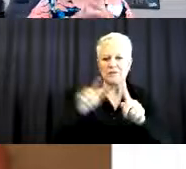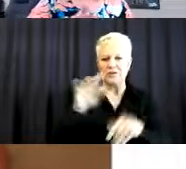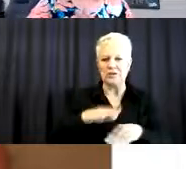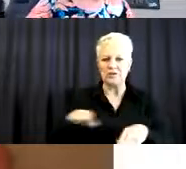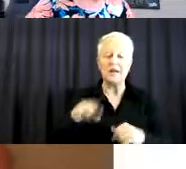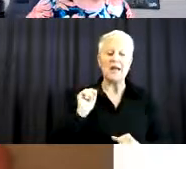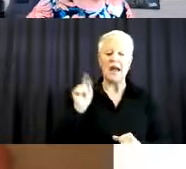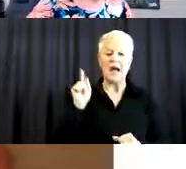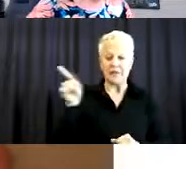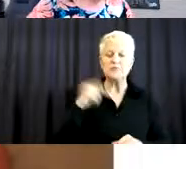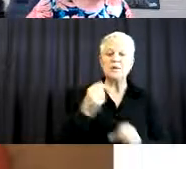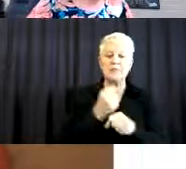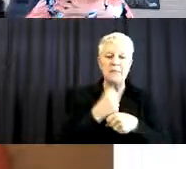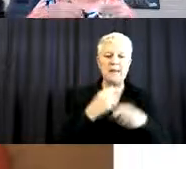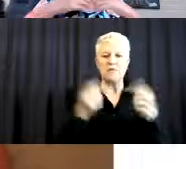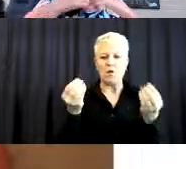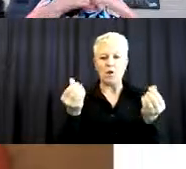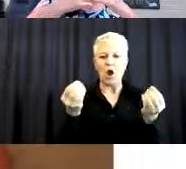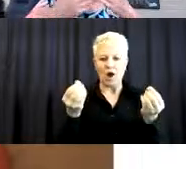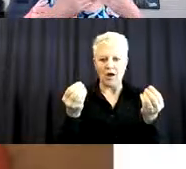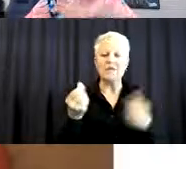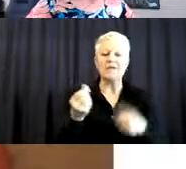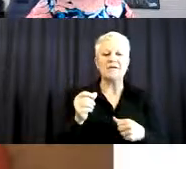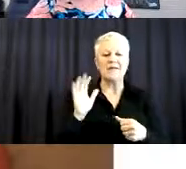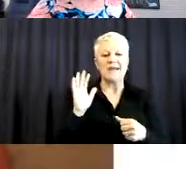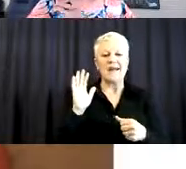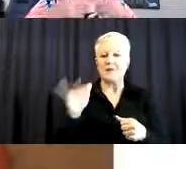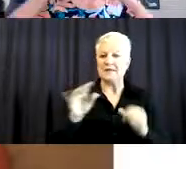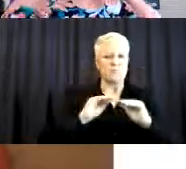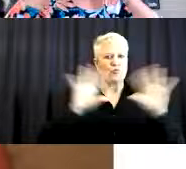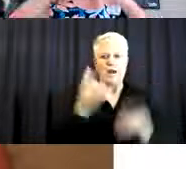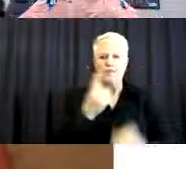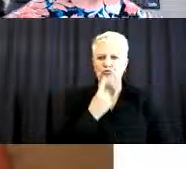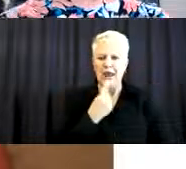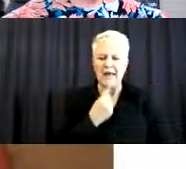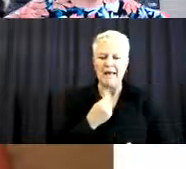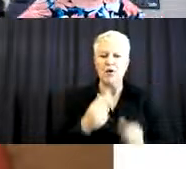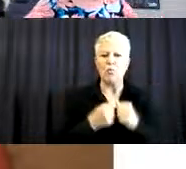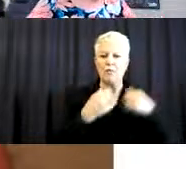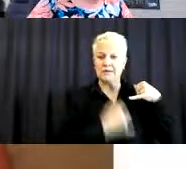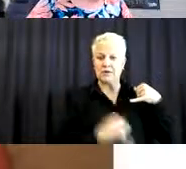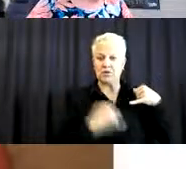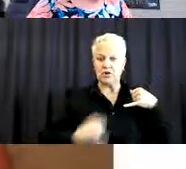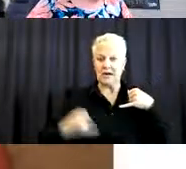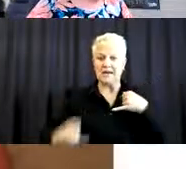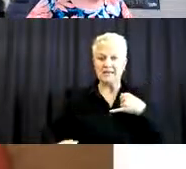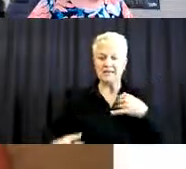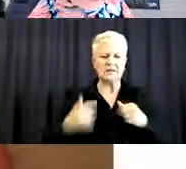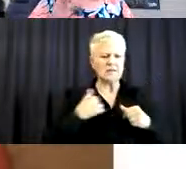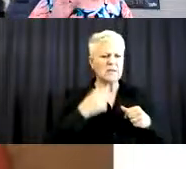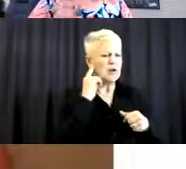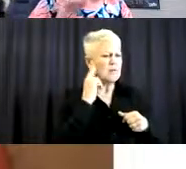This one is made out of cloth, and this one's a bright red one, and it has strings that tie it onto a child's